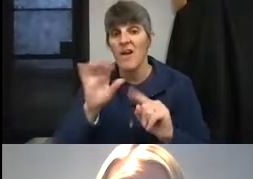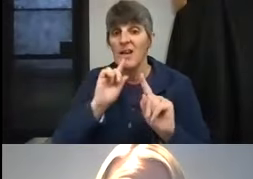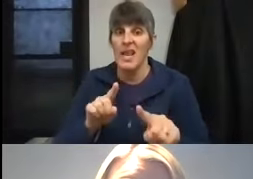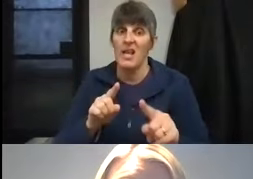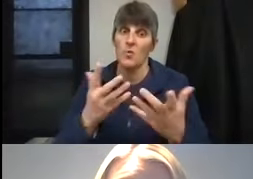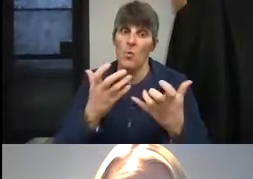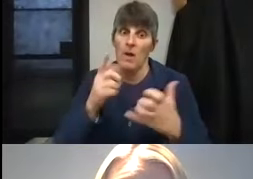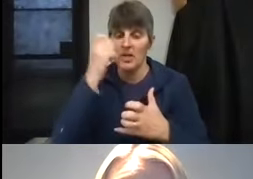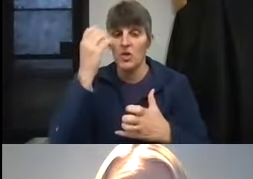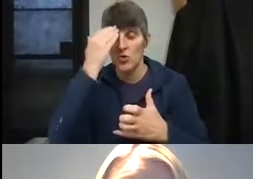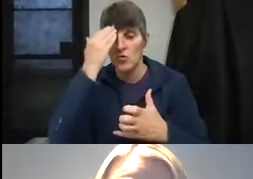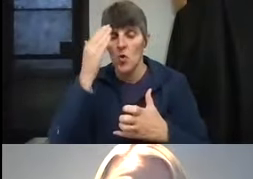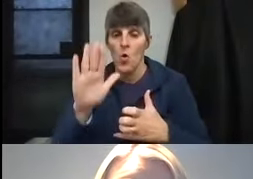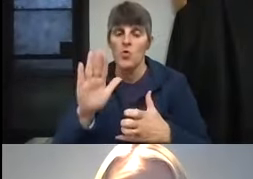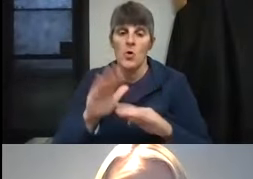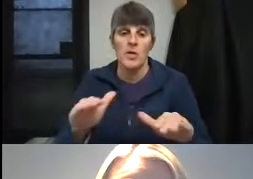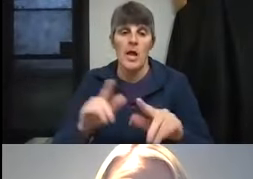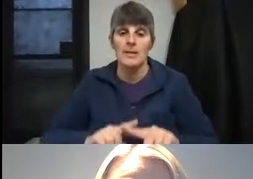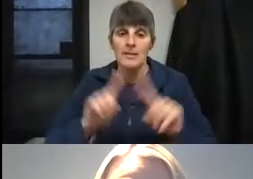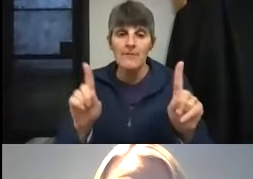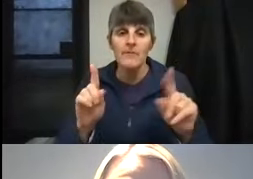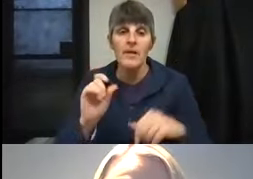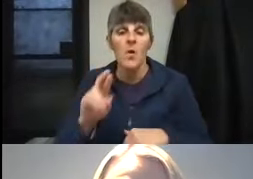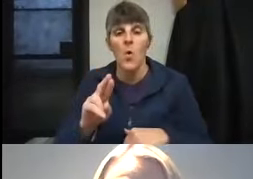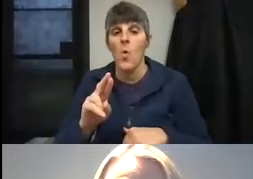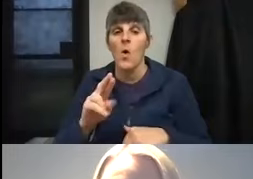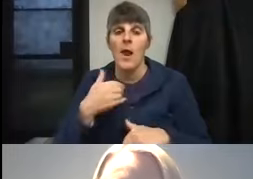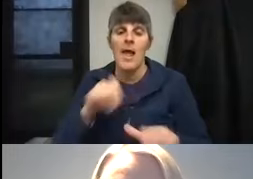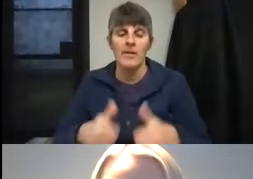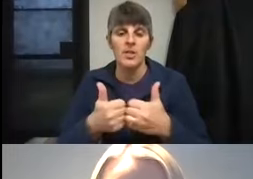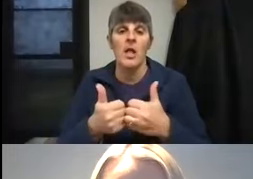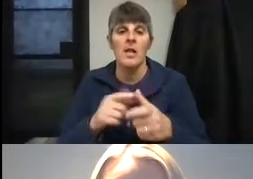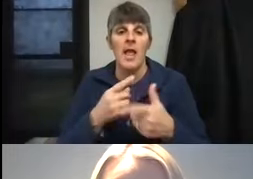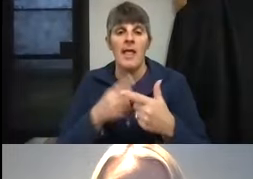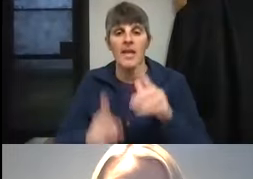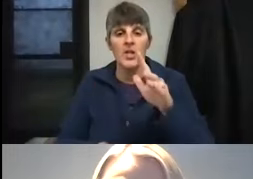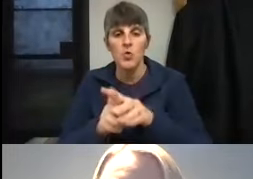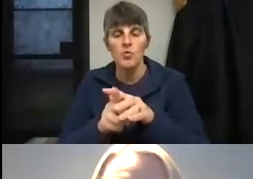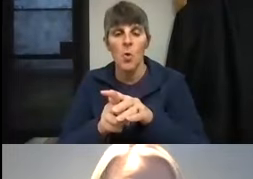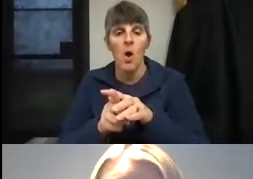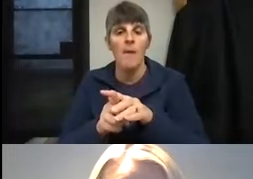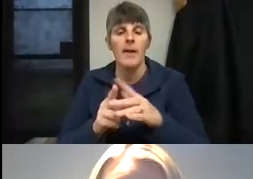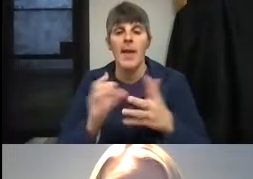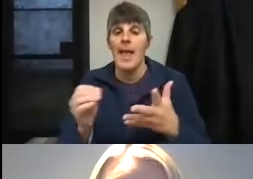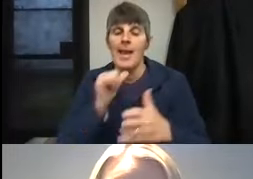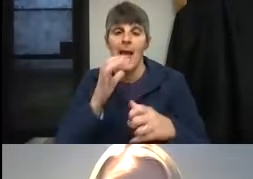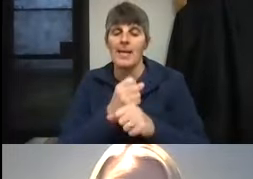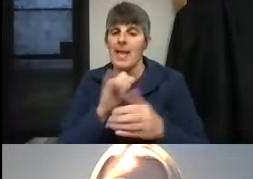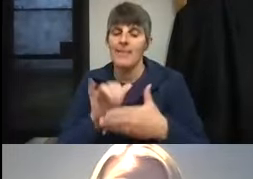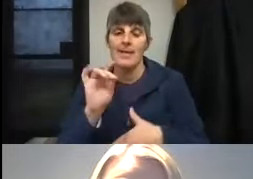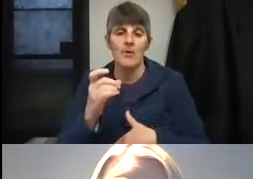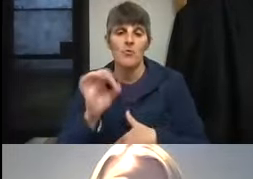because your child is different or having challenges, and then you show up to that appointment and you don't get that